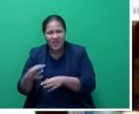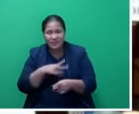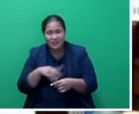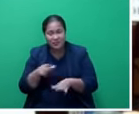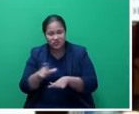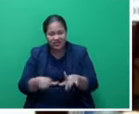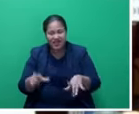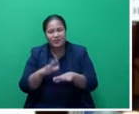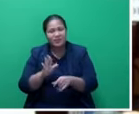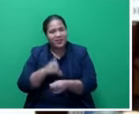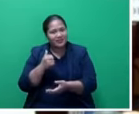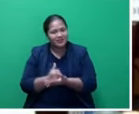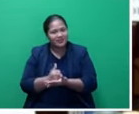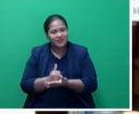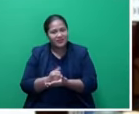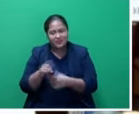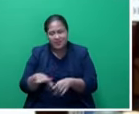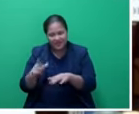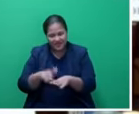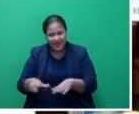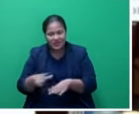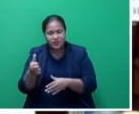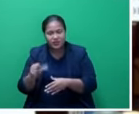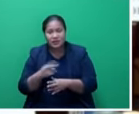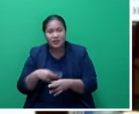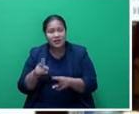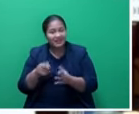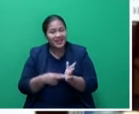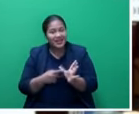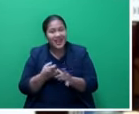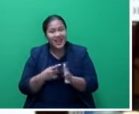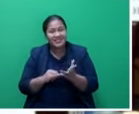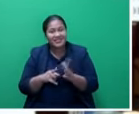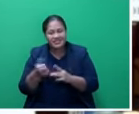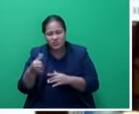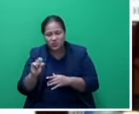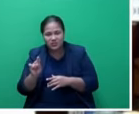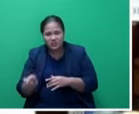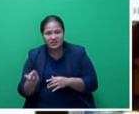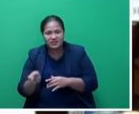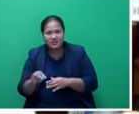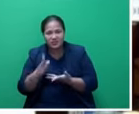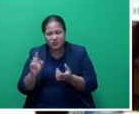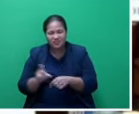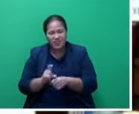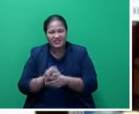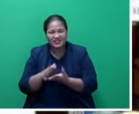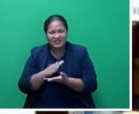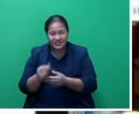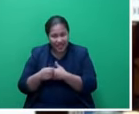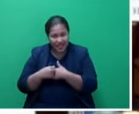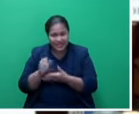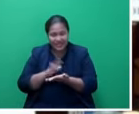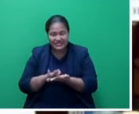confirmed. The Nakasi market will be constructed with modern facilities to create safe and clean environment for vendors to